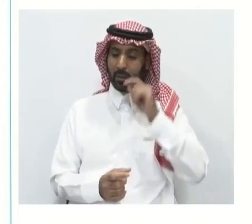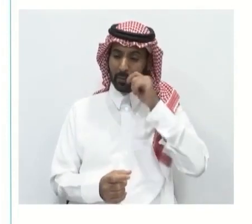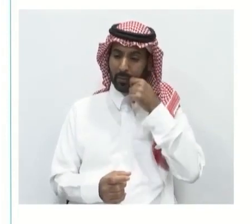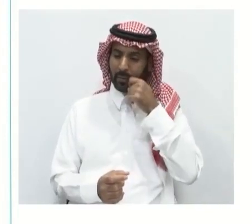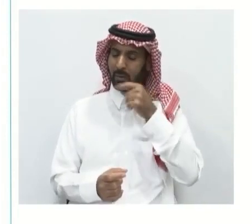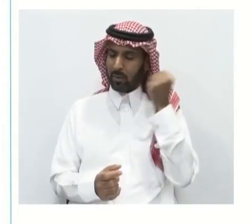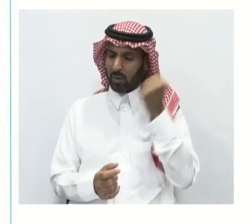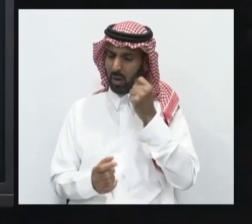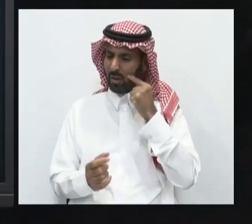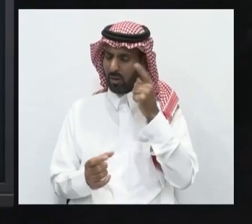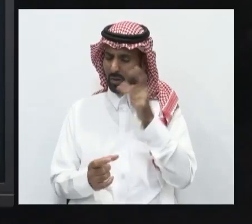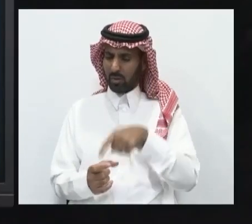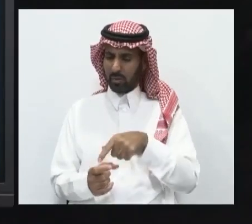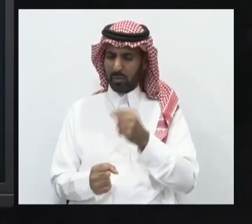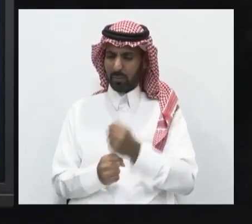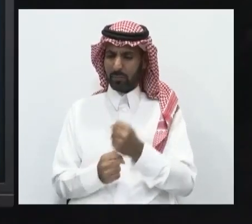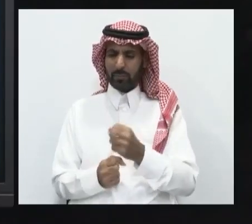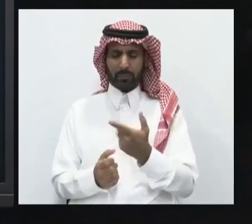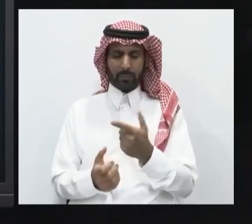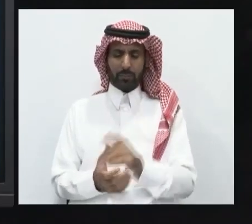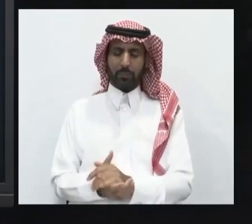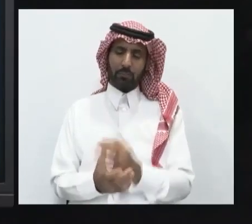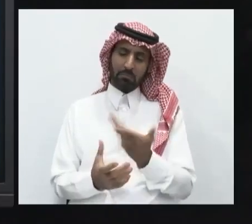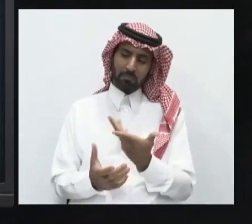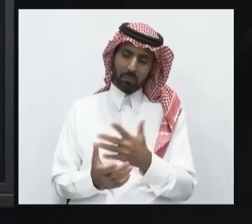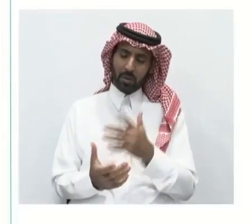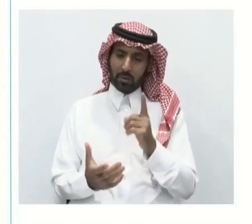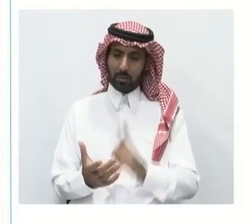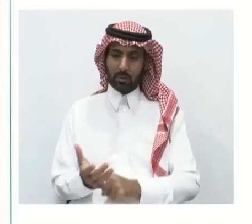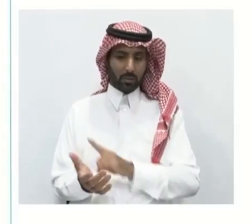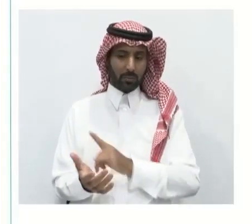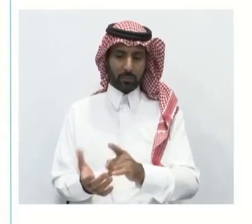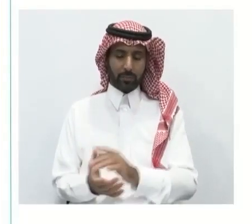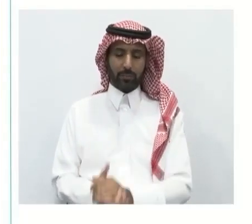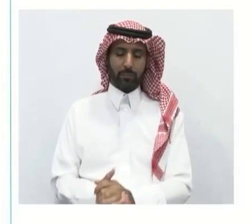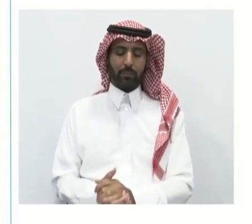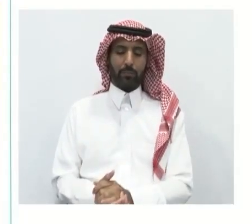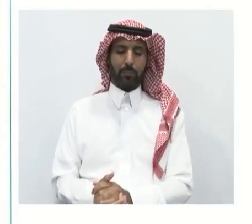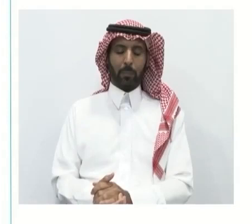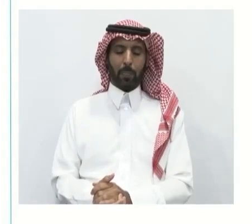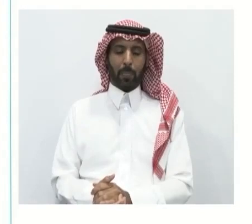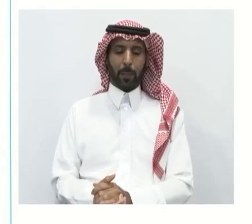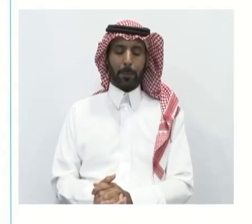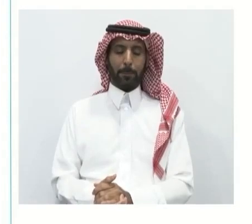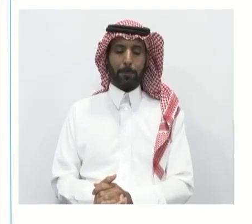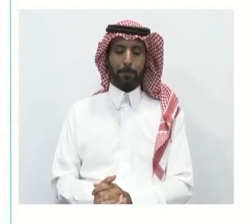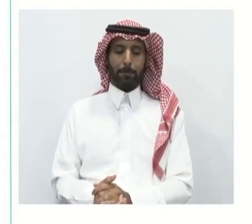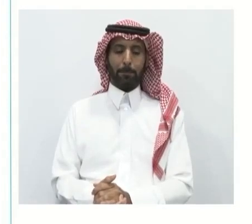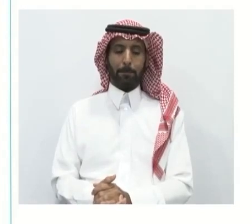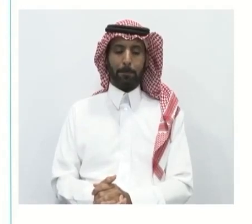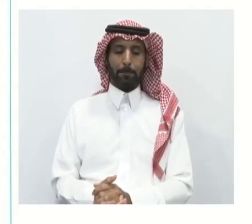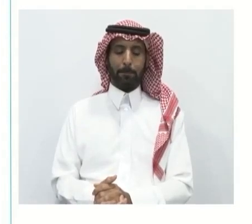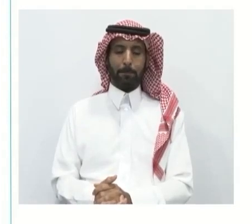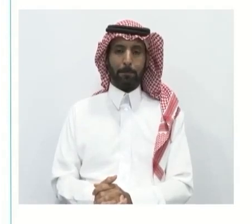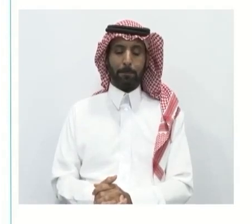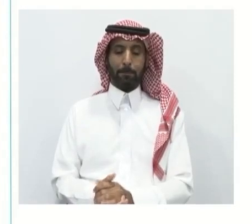the criminal. He's not sure. He's just suspecting. Here it's a verb and here it's a noun. The word display,